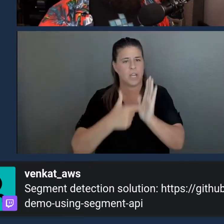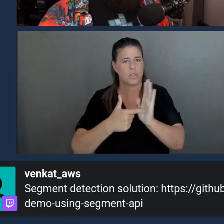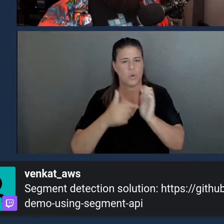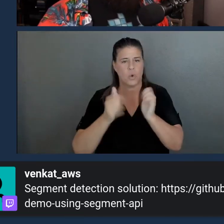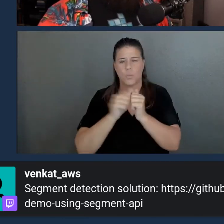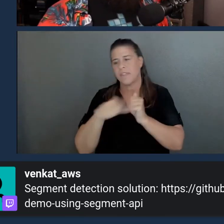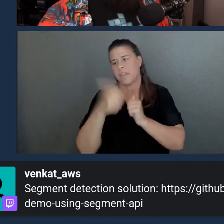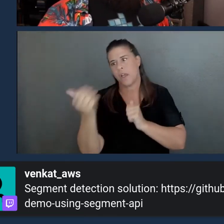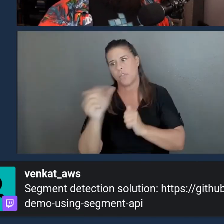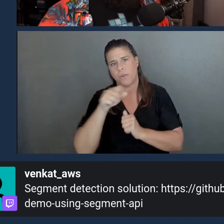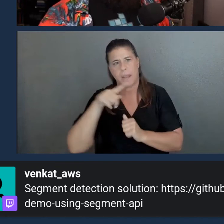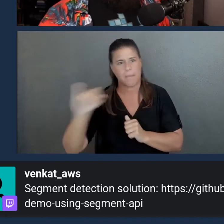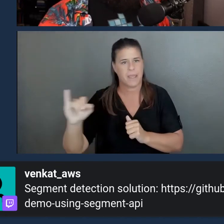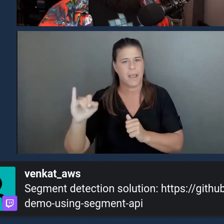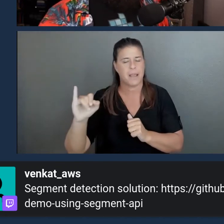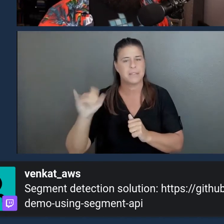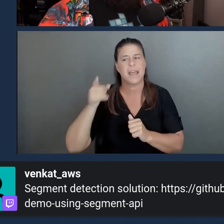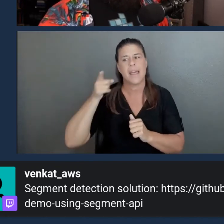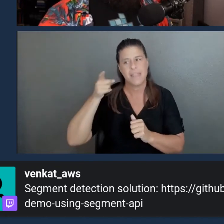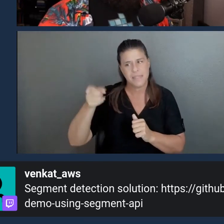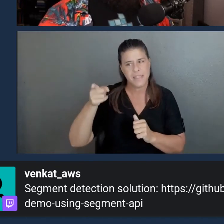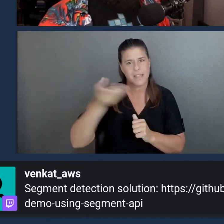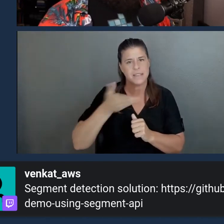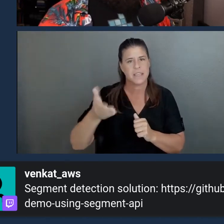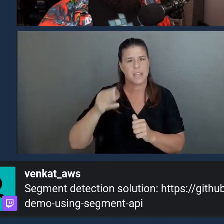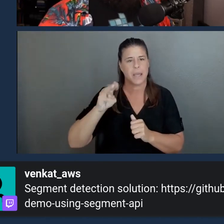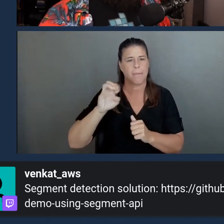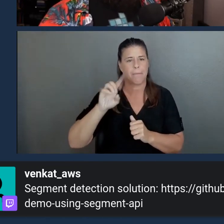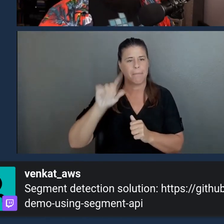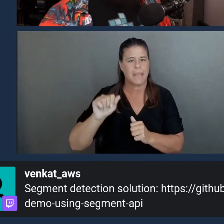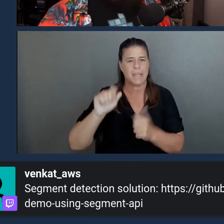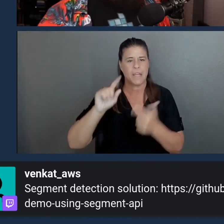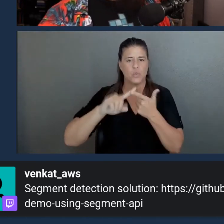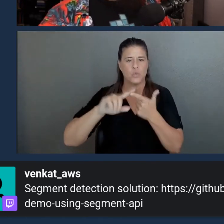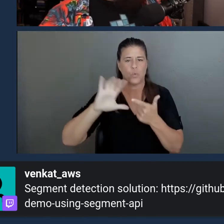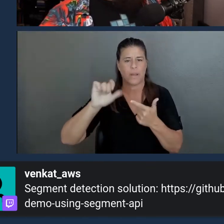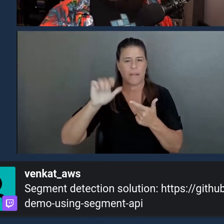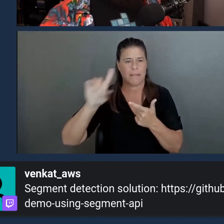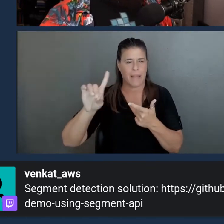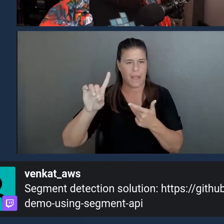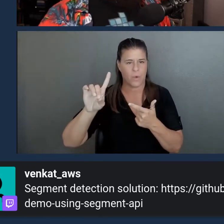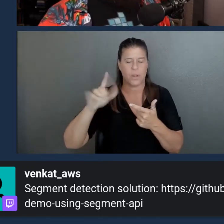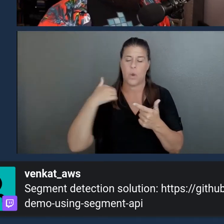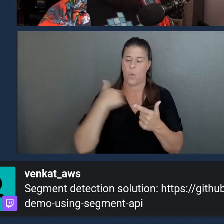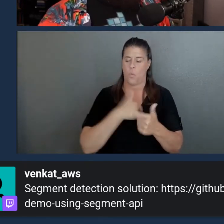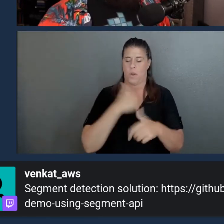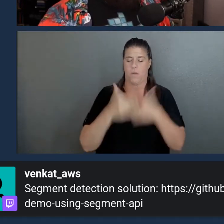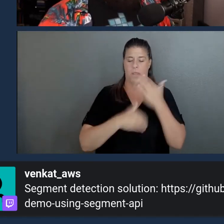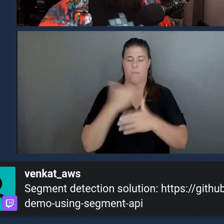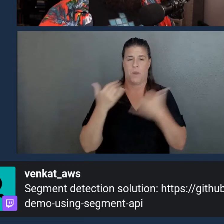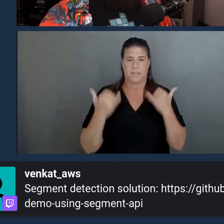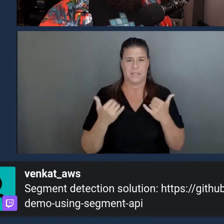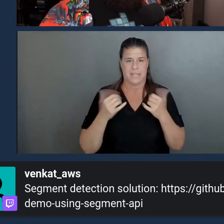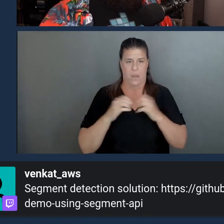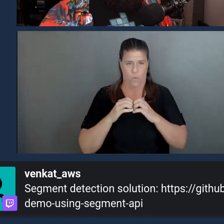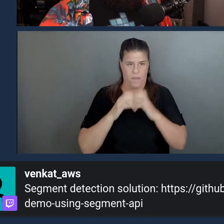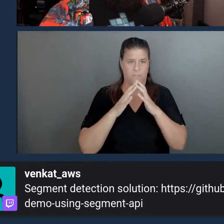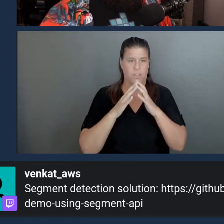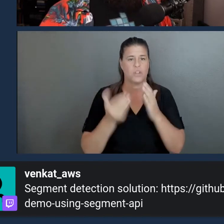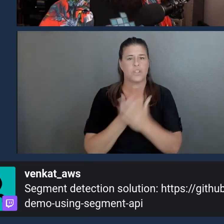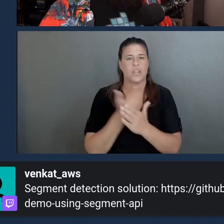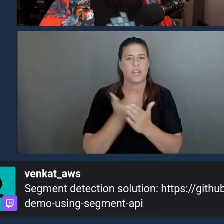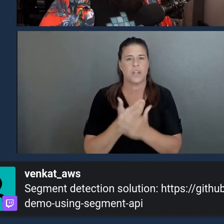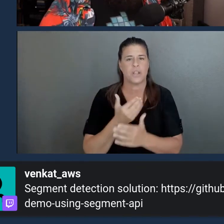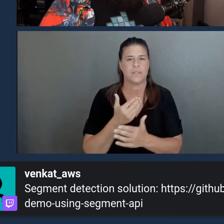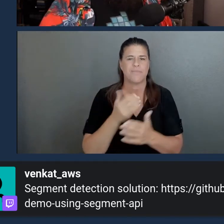other APIs, that's this thing called Media to Cloud, which we are in the process of launching a new, and